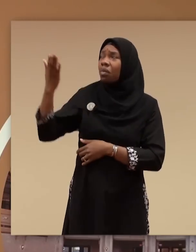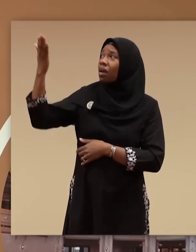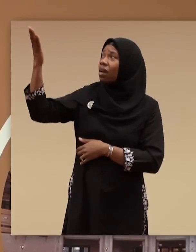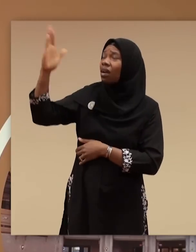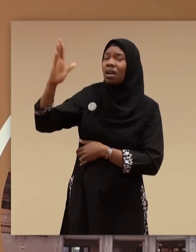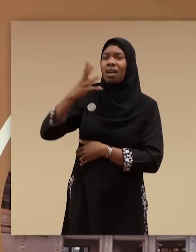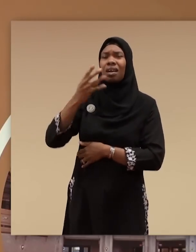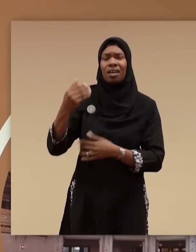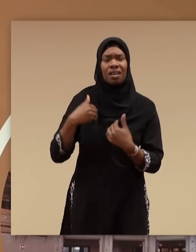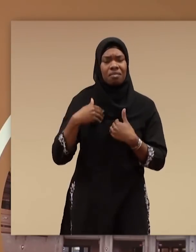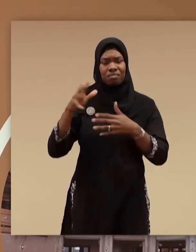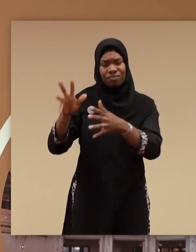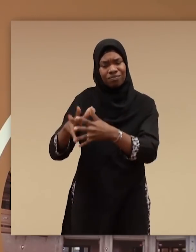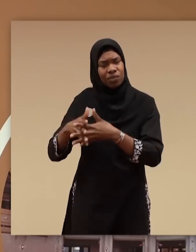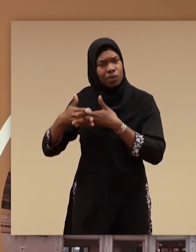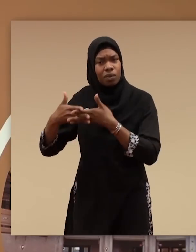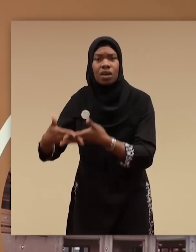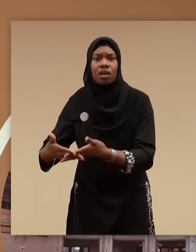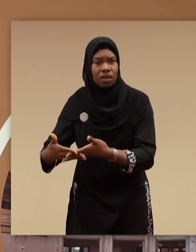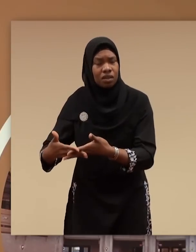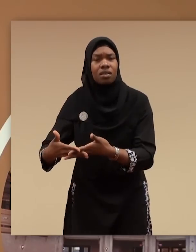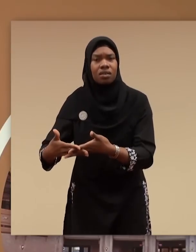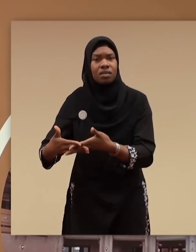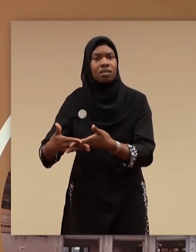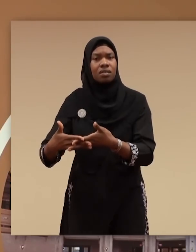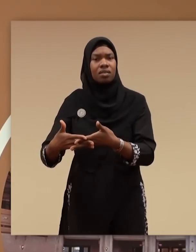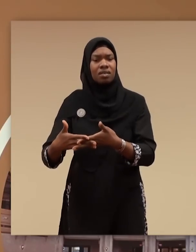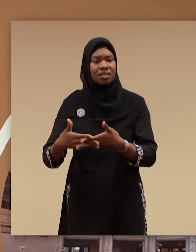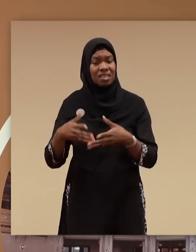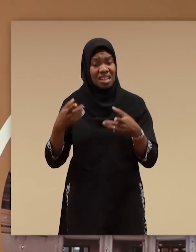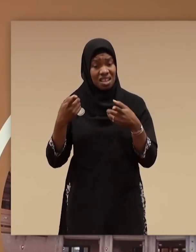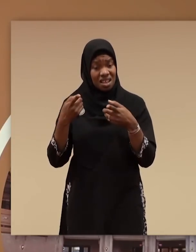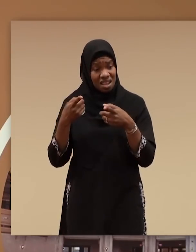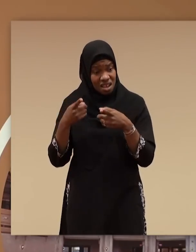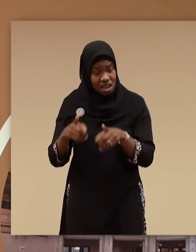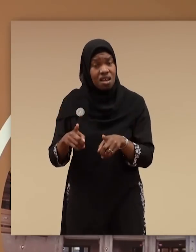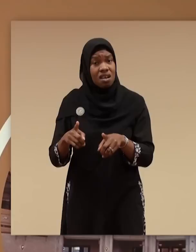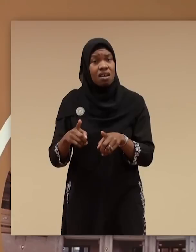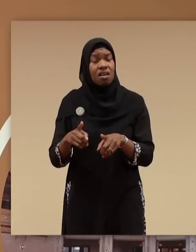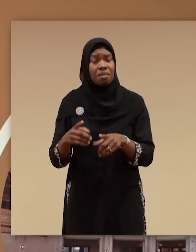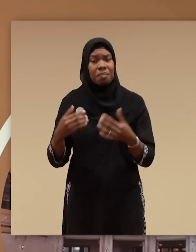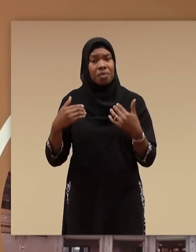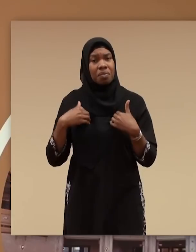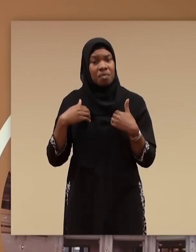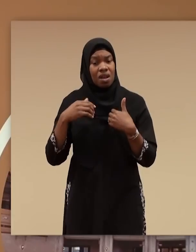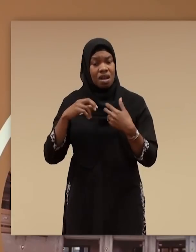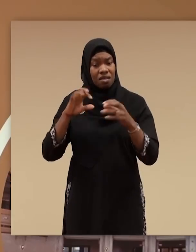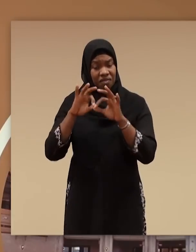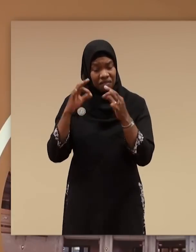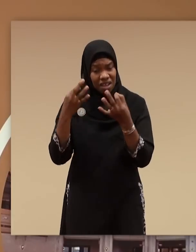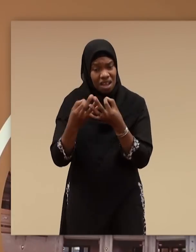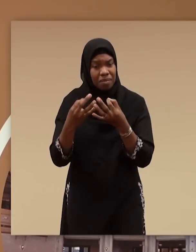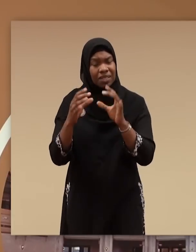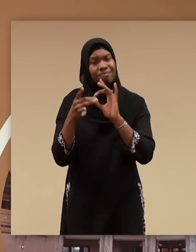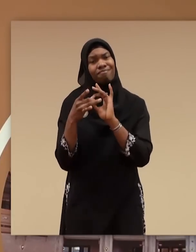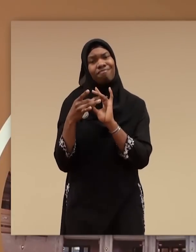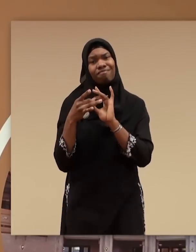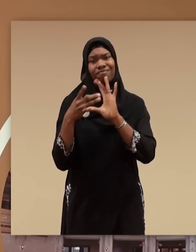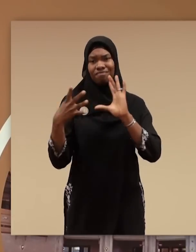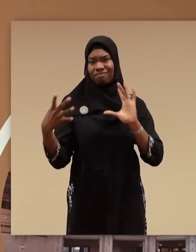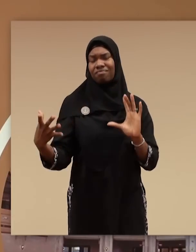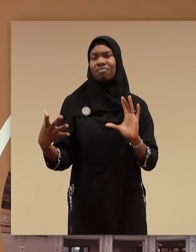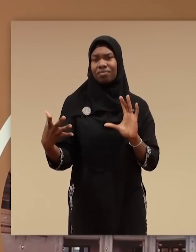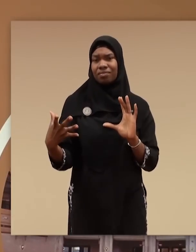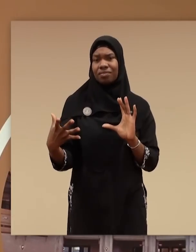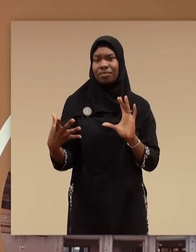And with this, we see the family's been broken, and we see your followers been ridiculing those who worship